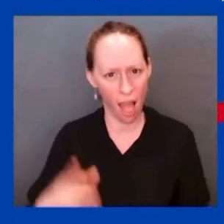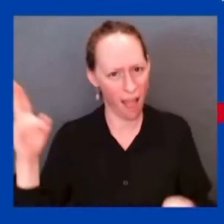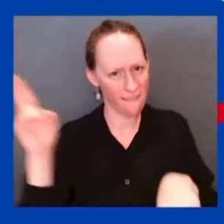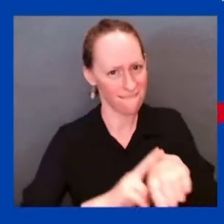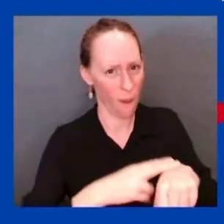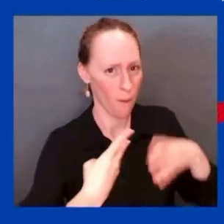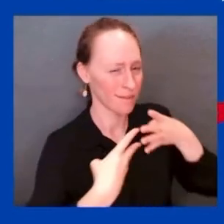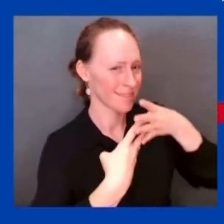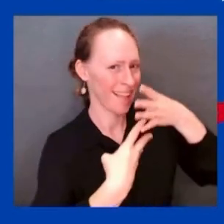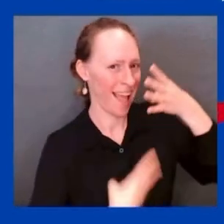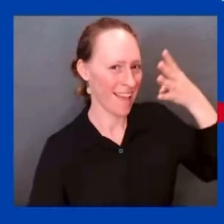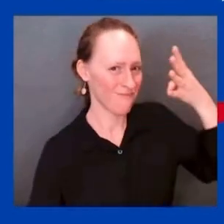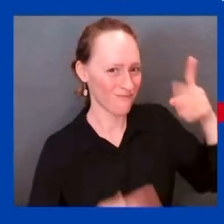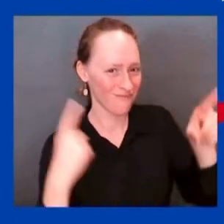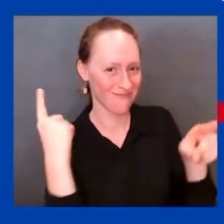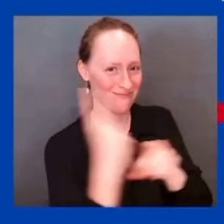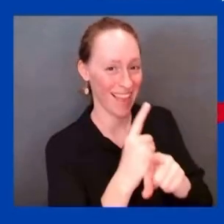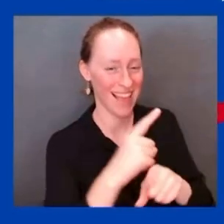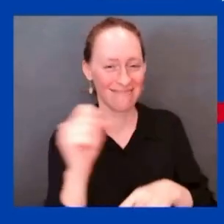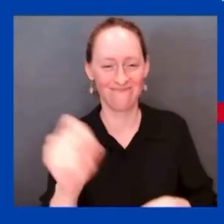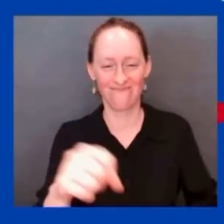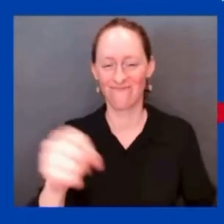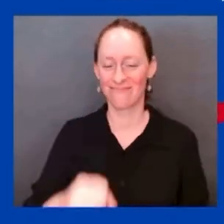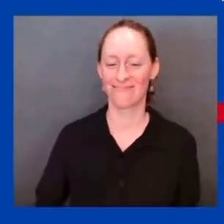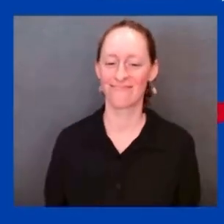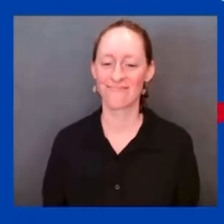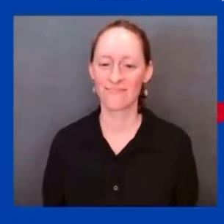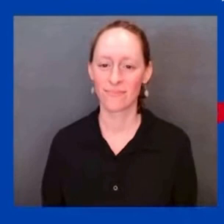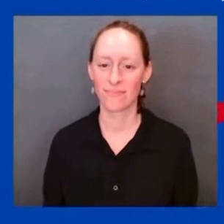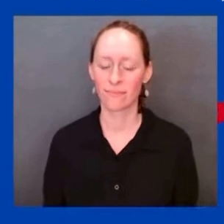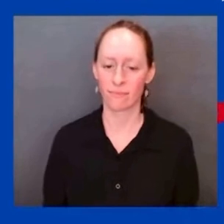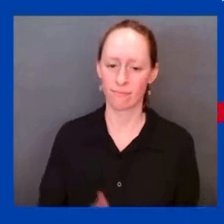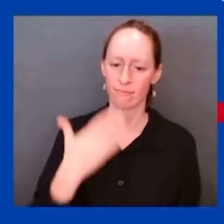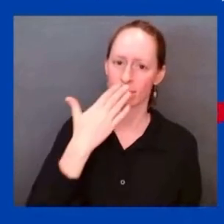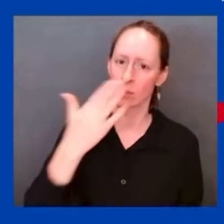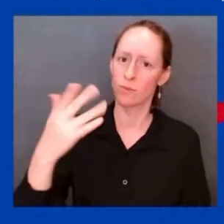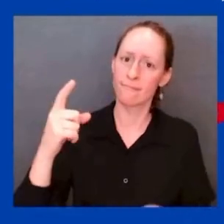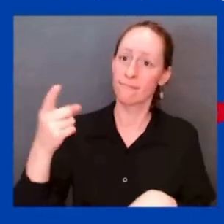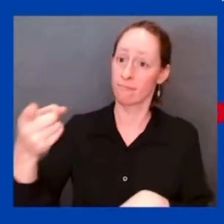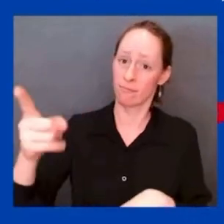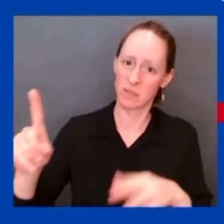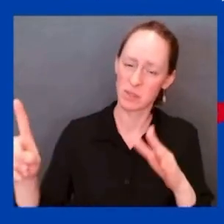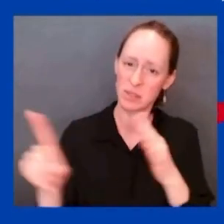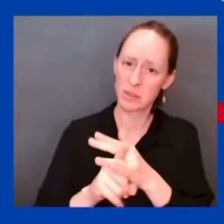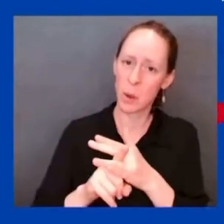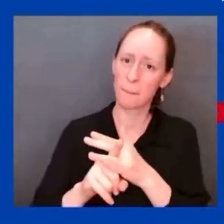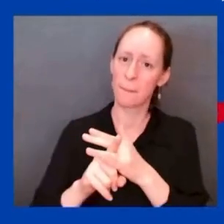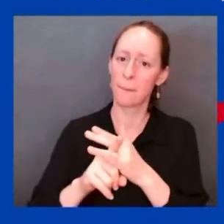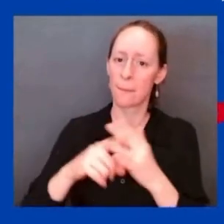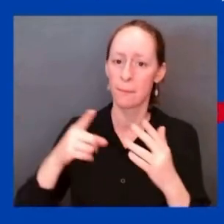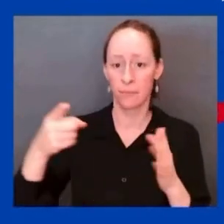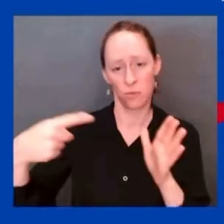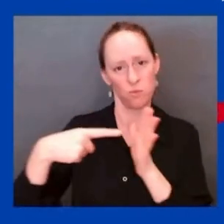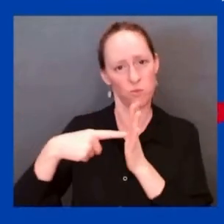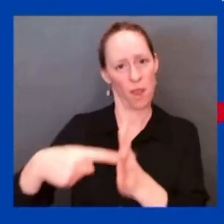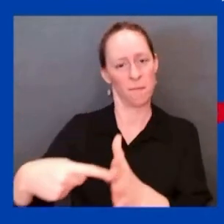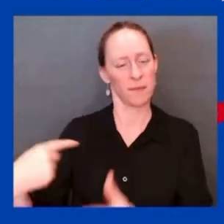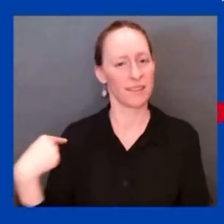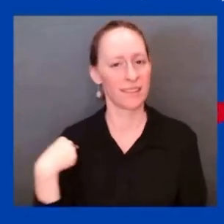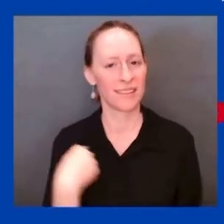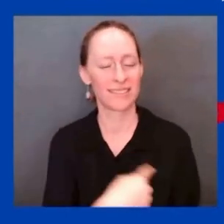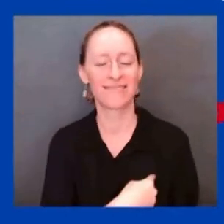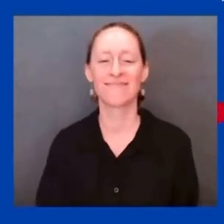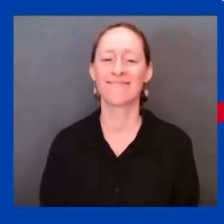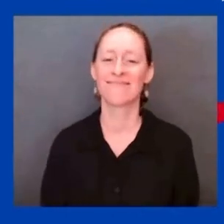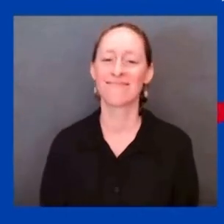So thanks for showing up with that list, because you were there speaking for all of us. So Ronnie's not the only one that